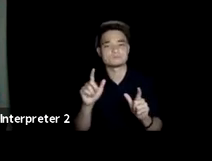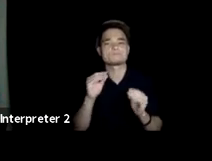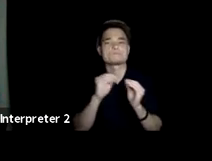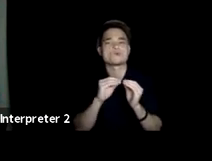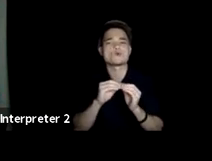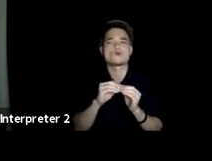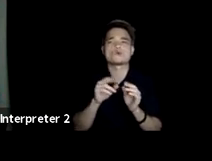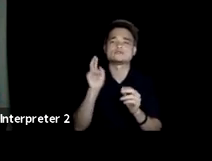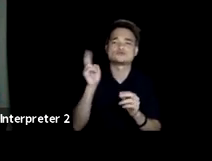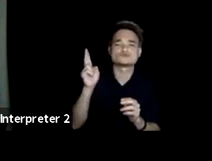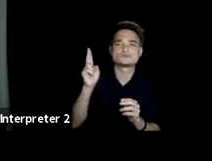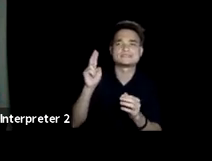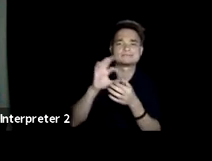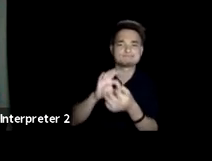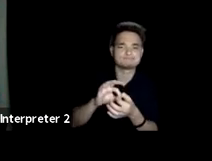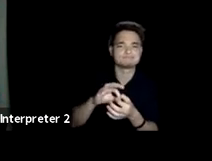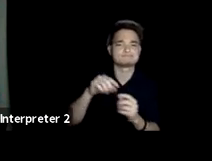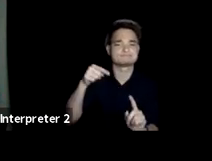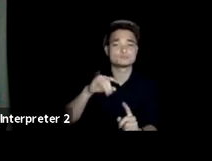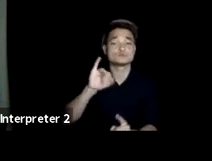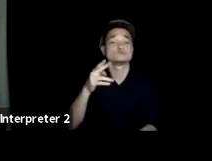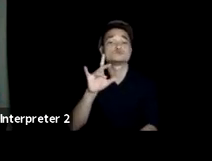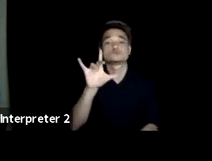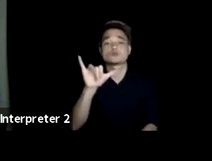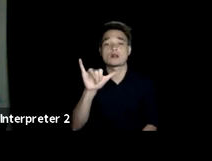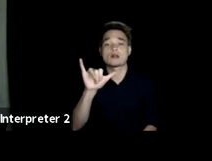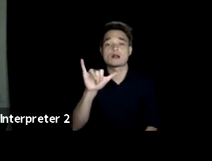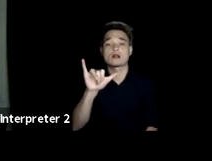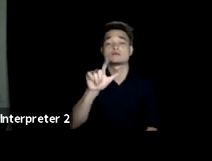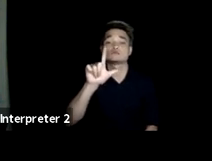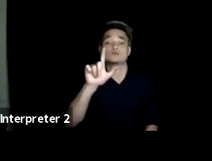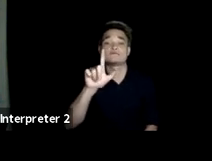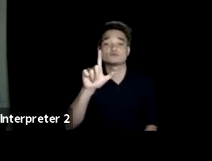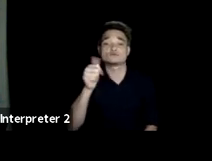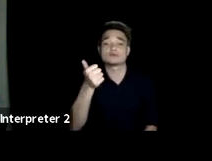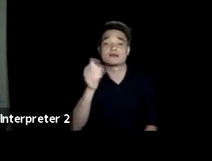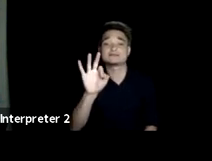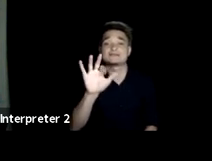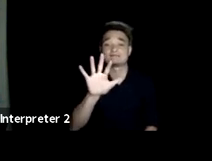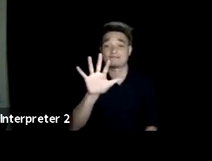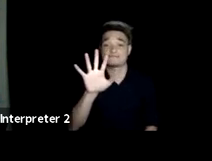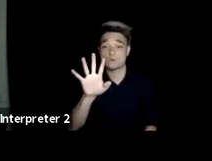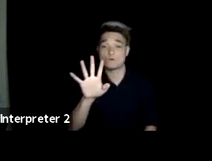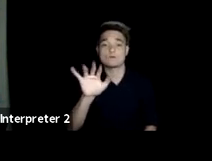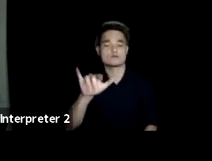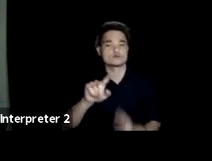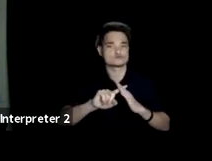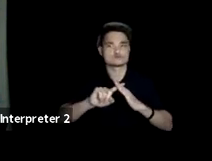So on July 21st, 1954, the ground was broken in Anaheim, California.